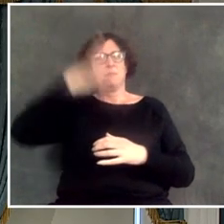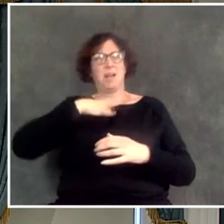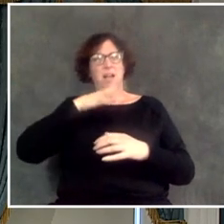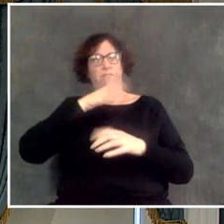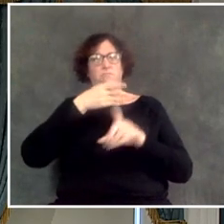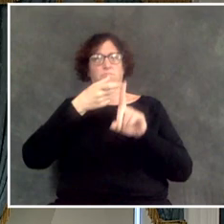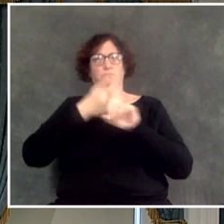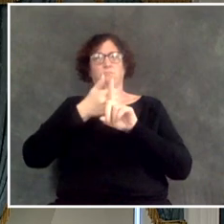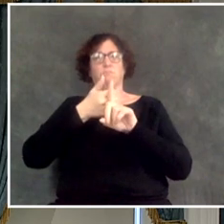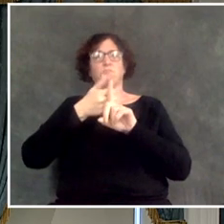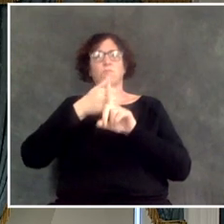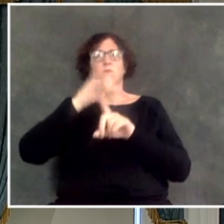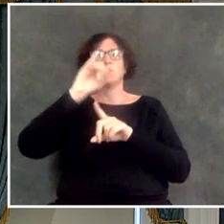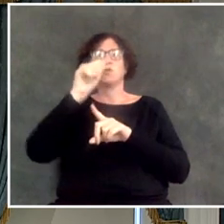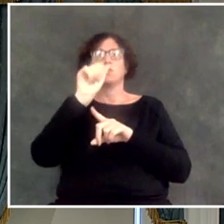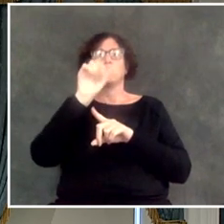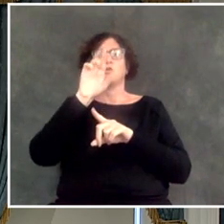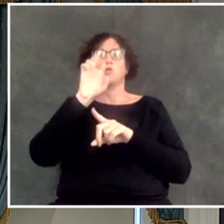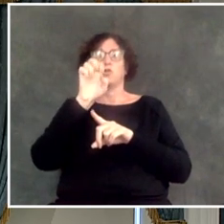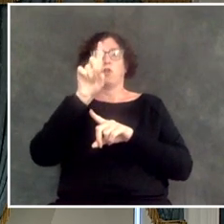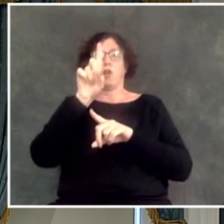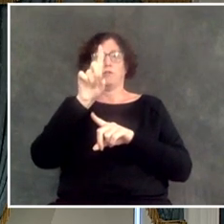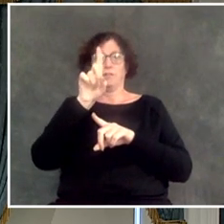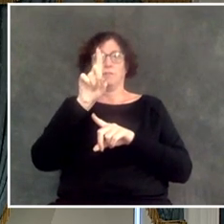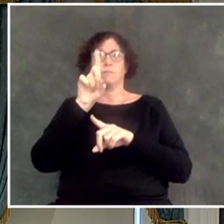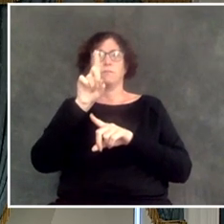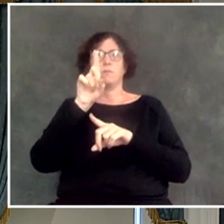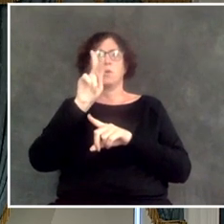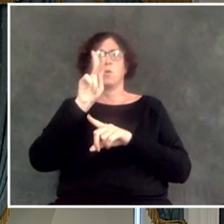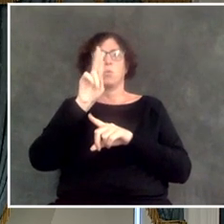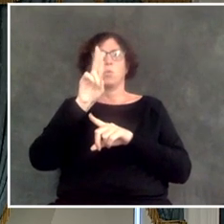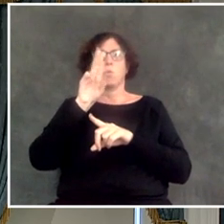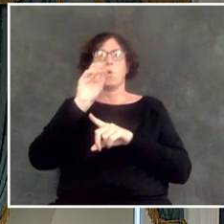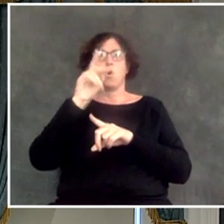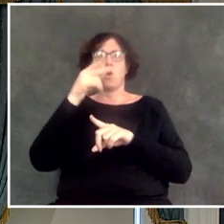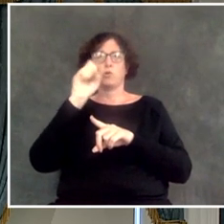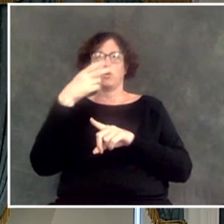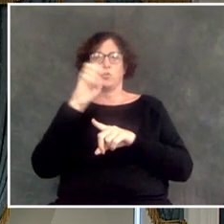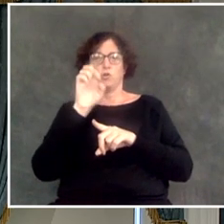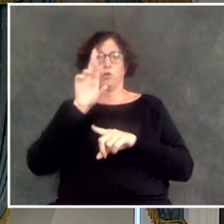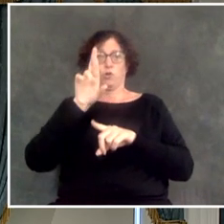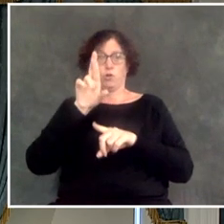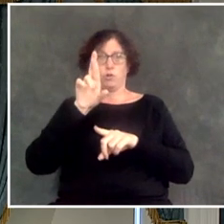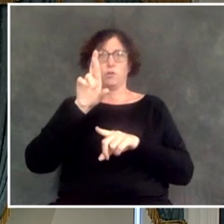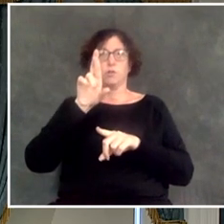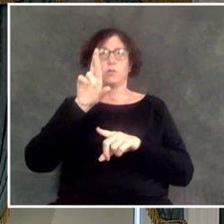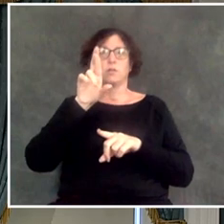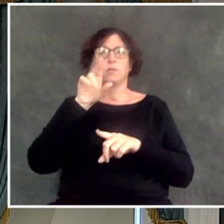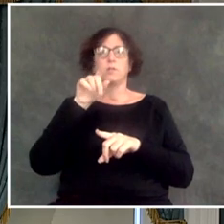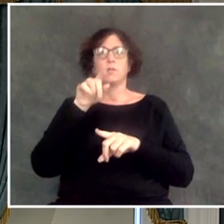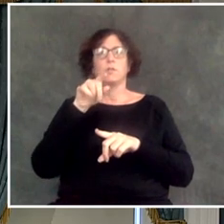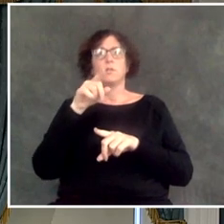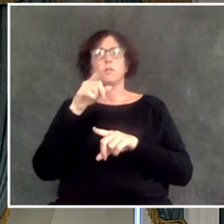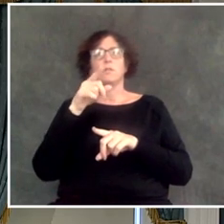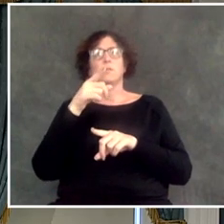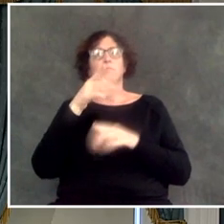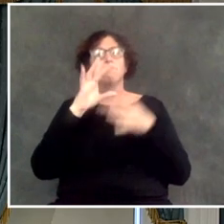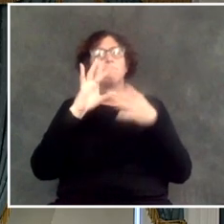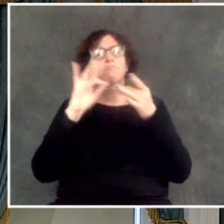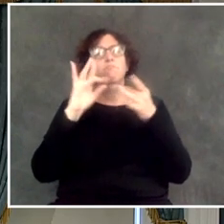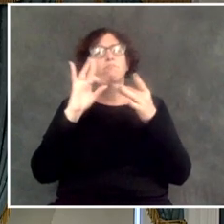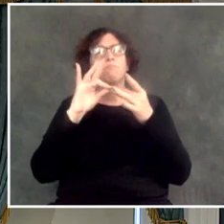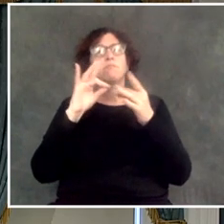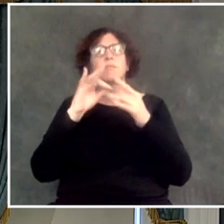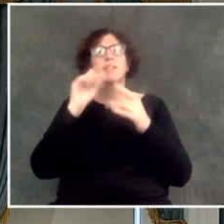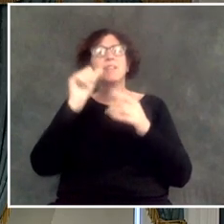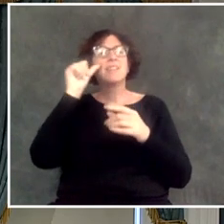ours, and that it's not really, it's there to support the states, but it doesn't belong to the states. And in the context of that, today, you